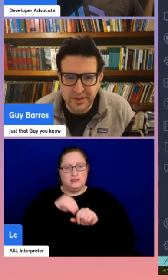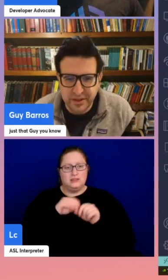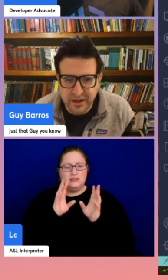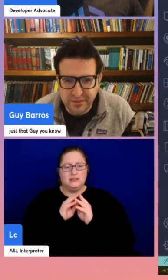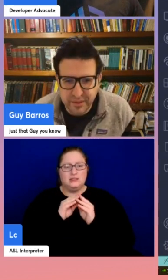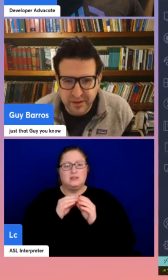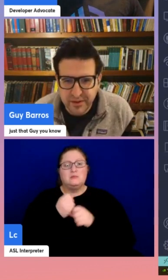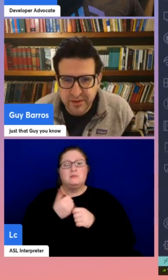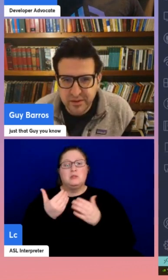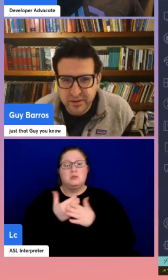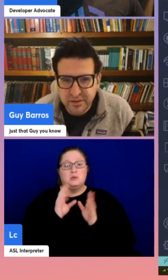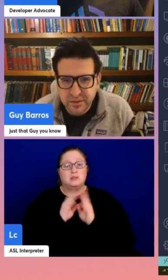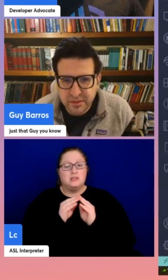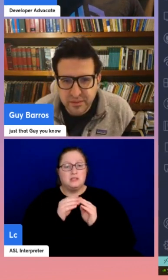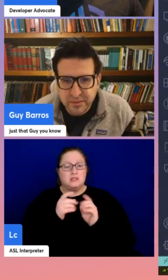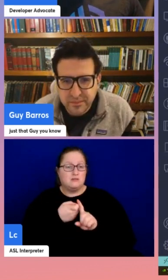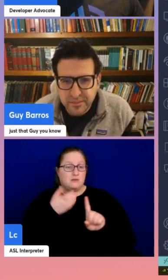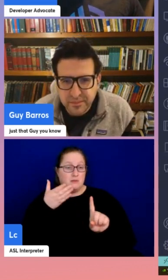new session and get it from there.